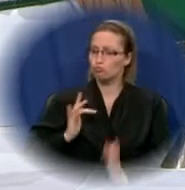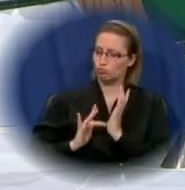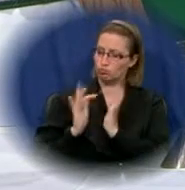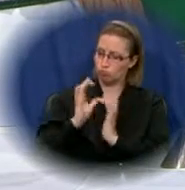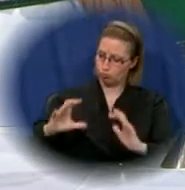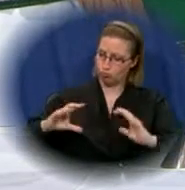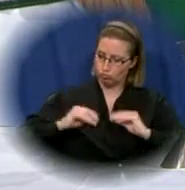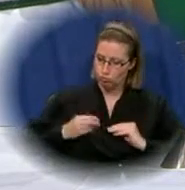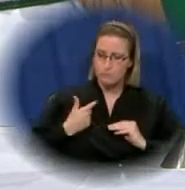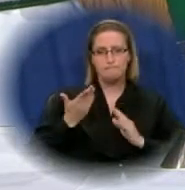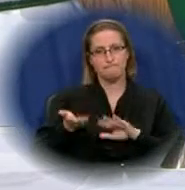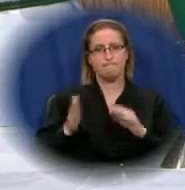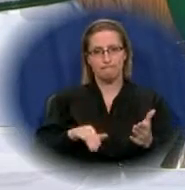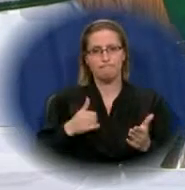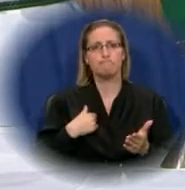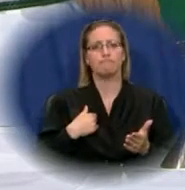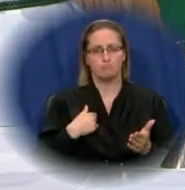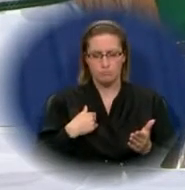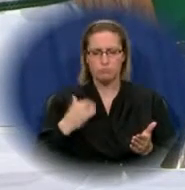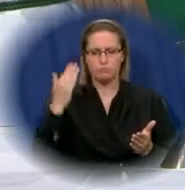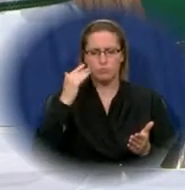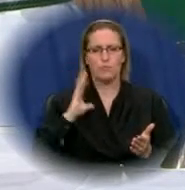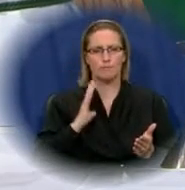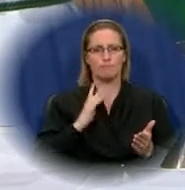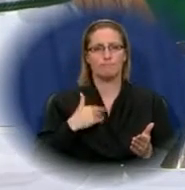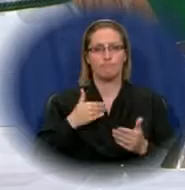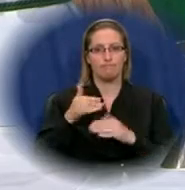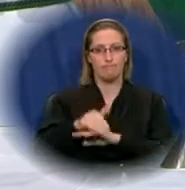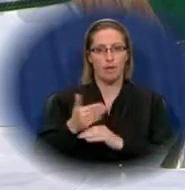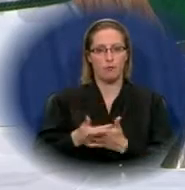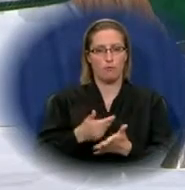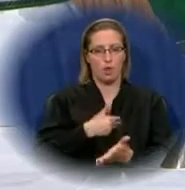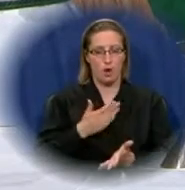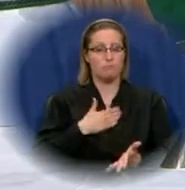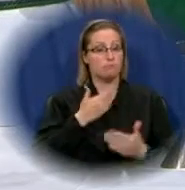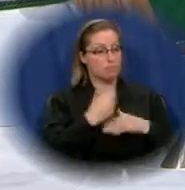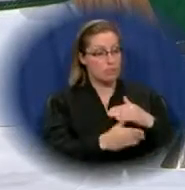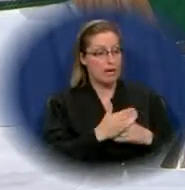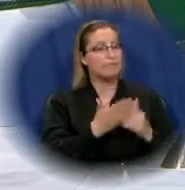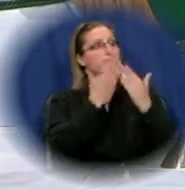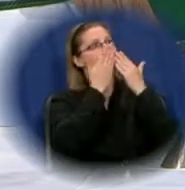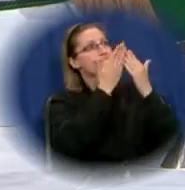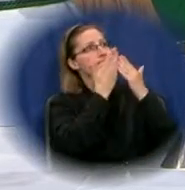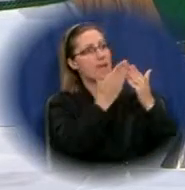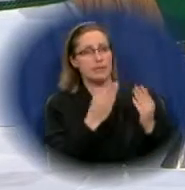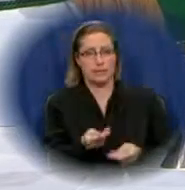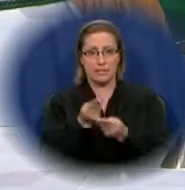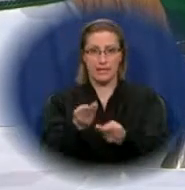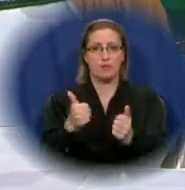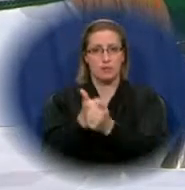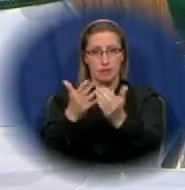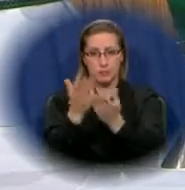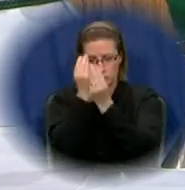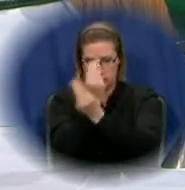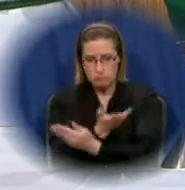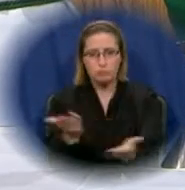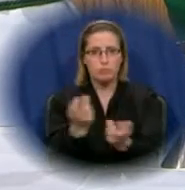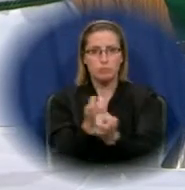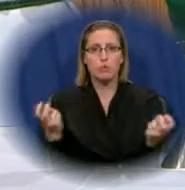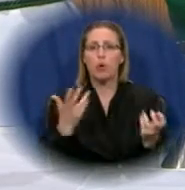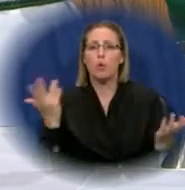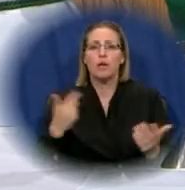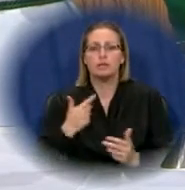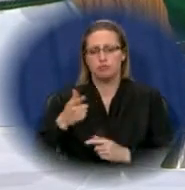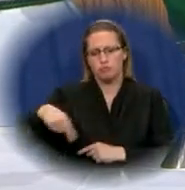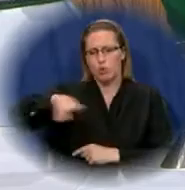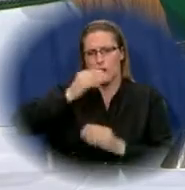betrayed and entered willingly into his passion, he took bread, and giving you thanks, he broke it and gave it to his disciples, saying, "Take this, all